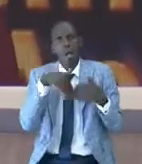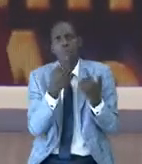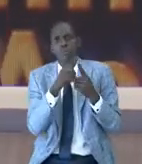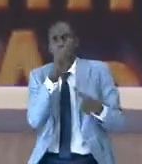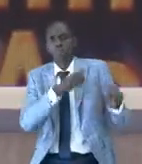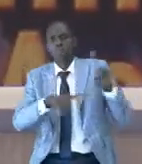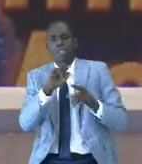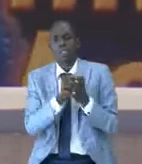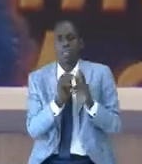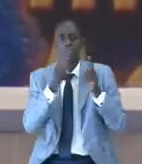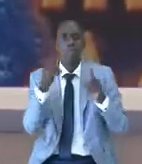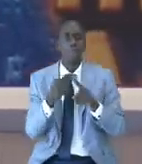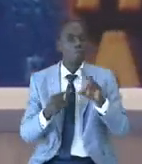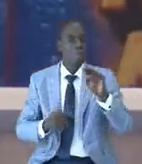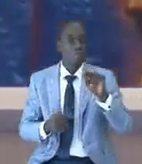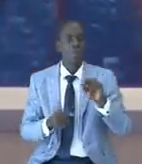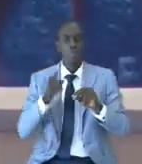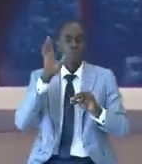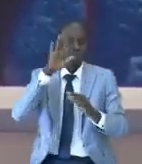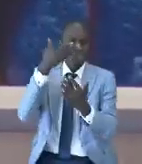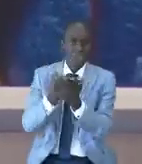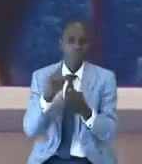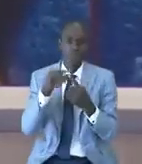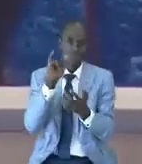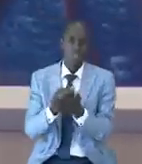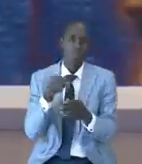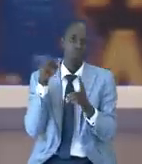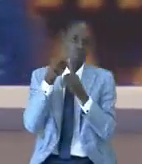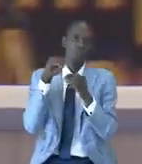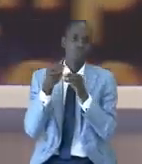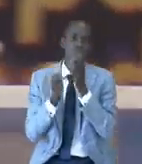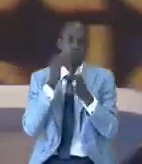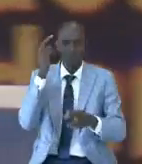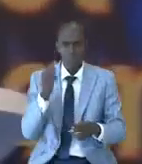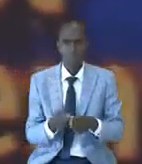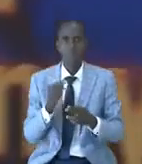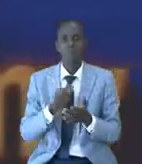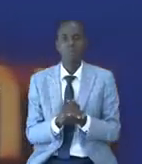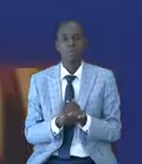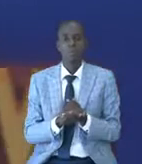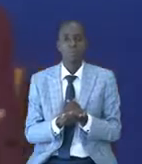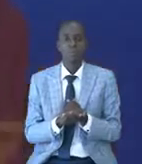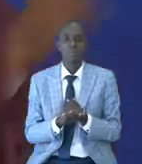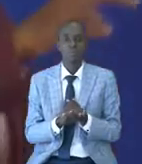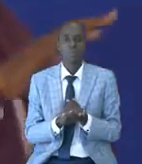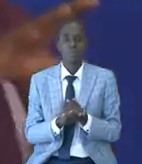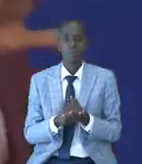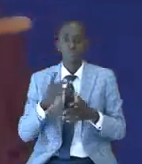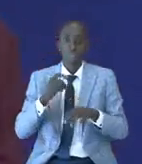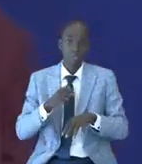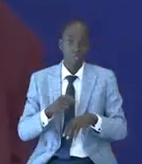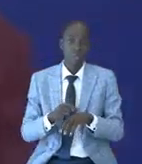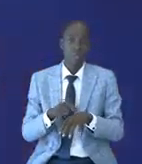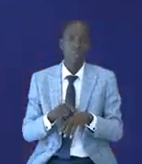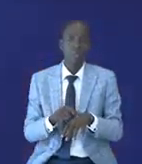to that. You will get to that. The moment will come in your life that everything